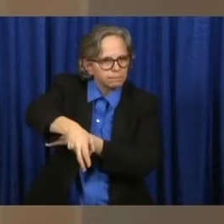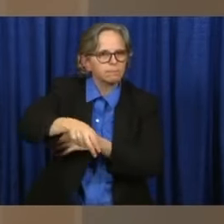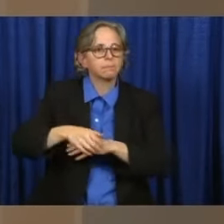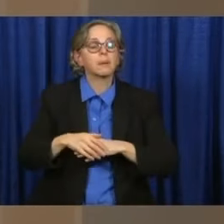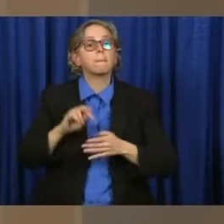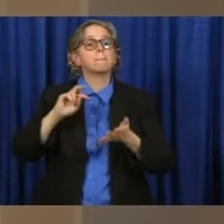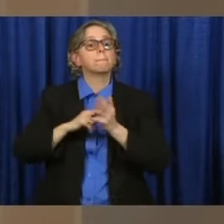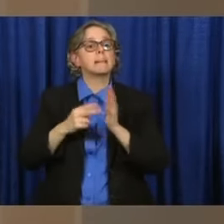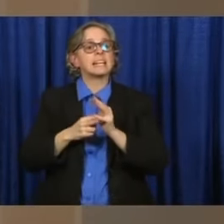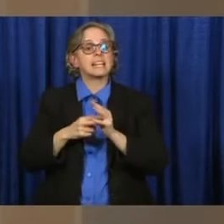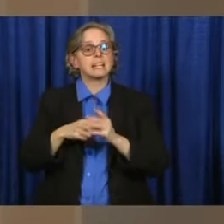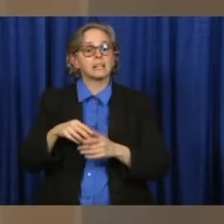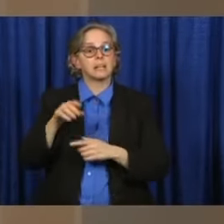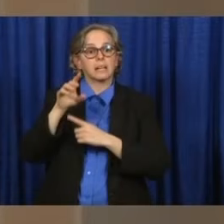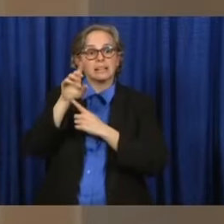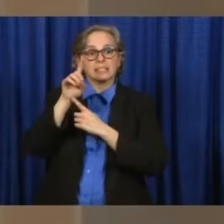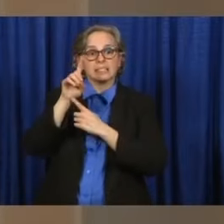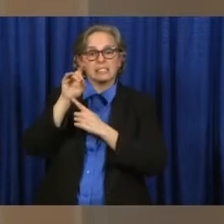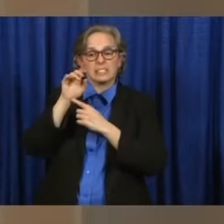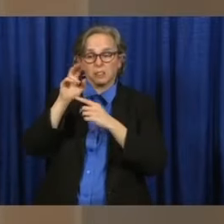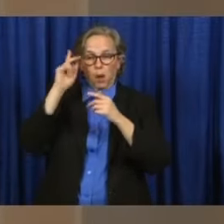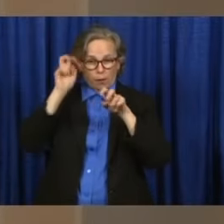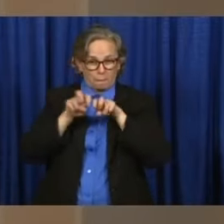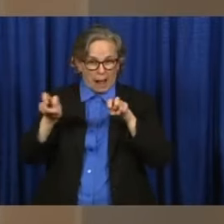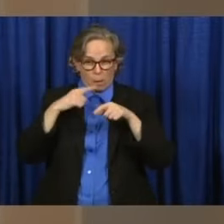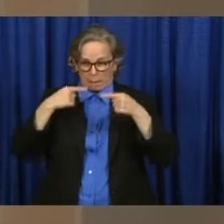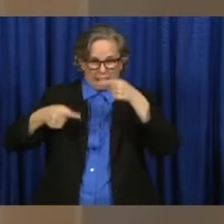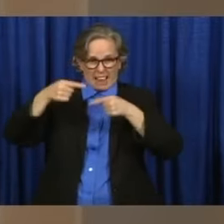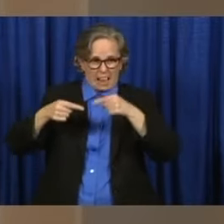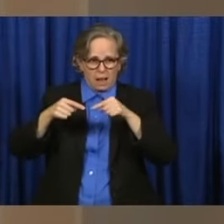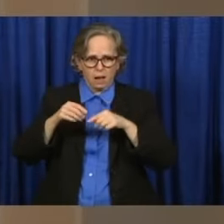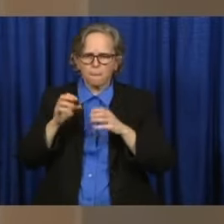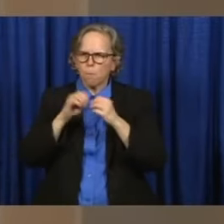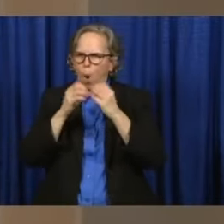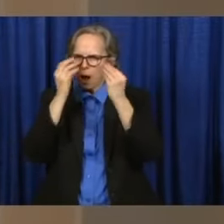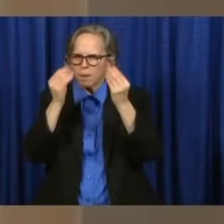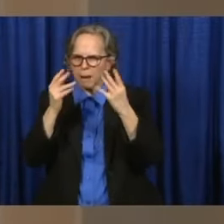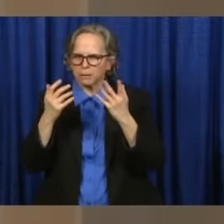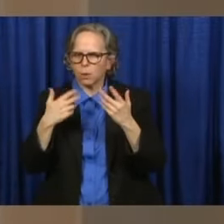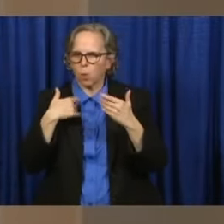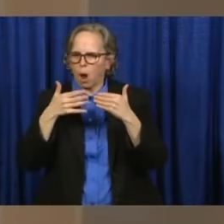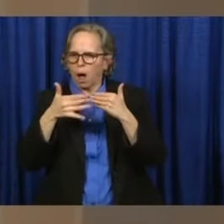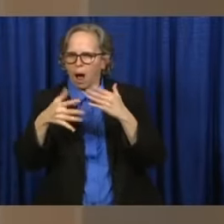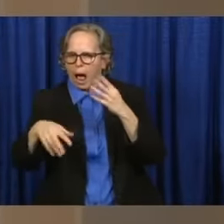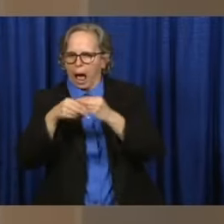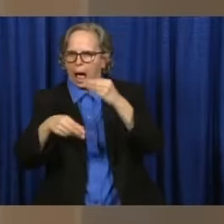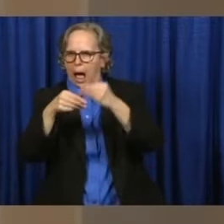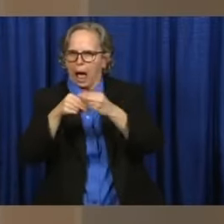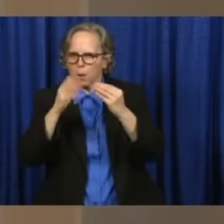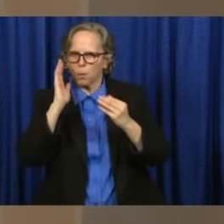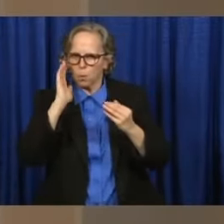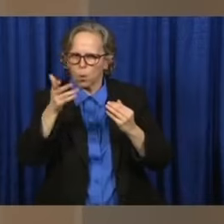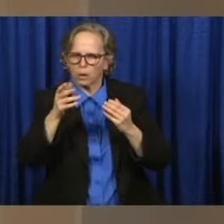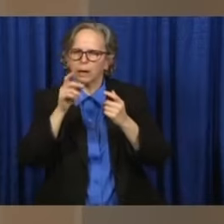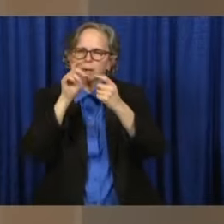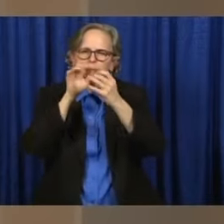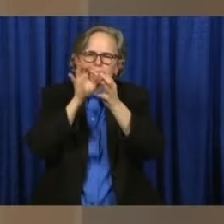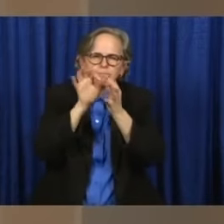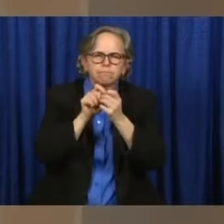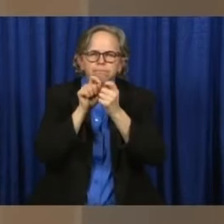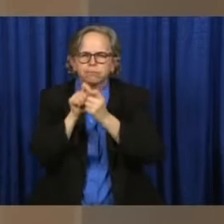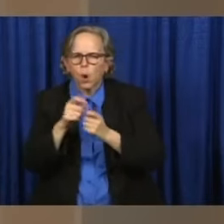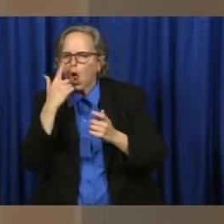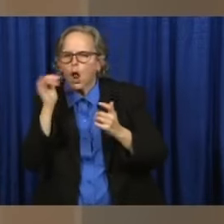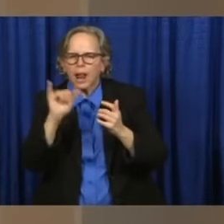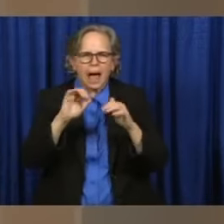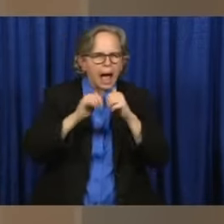to you, excuse me, on how that will be enforced and how, if you have an issue, that you will be able to engage in